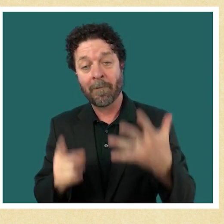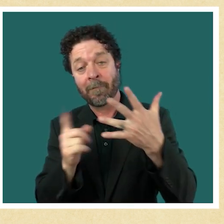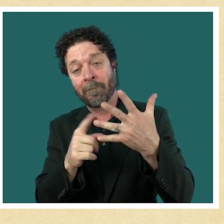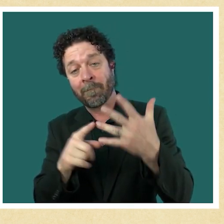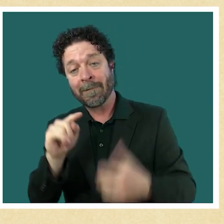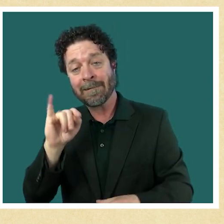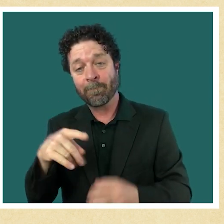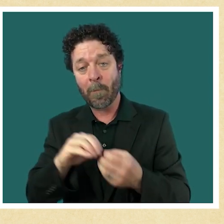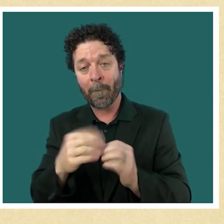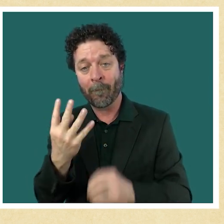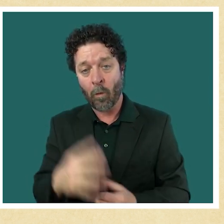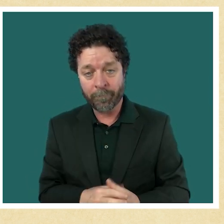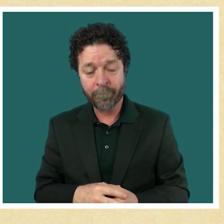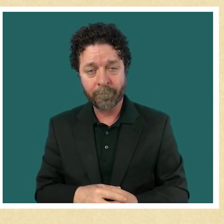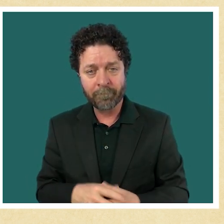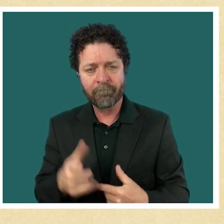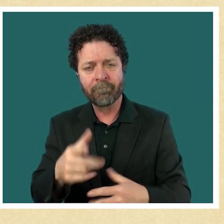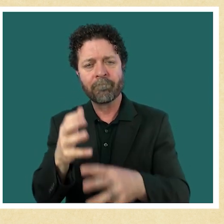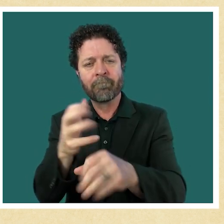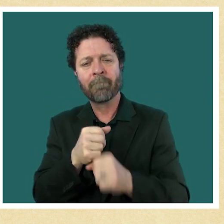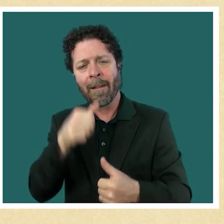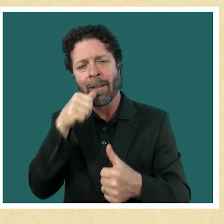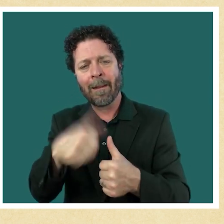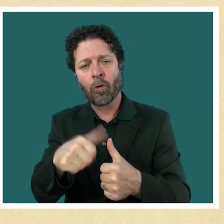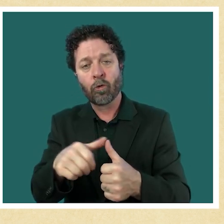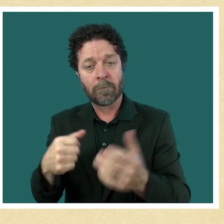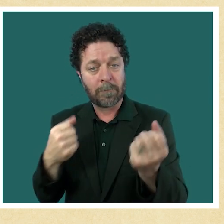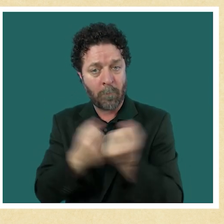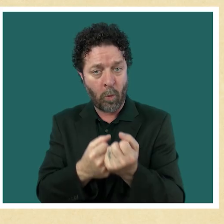Tip number 4. Obtain a letter of support.